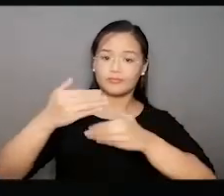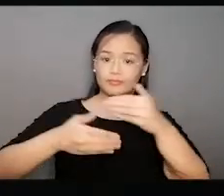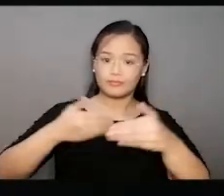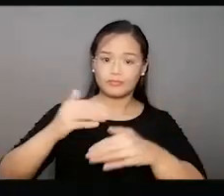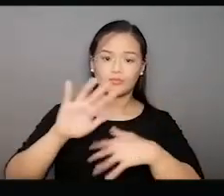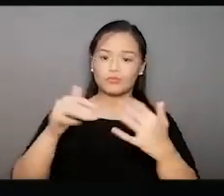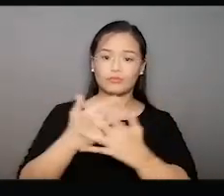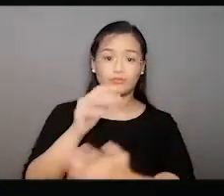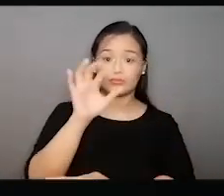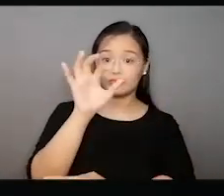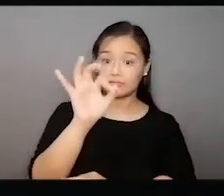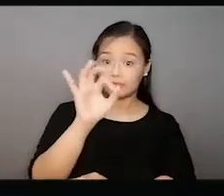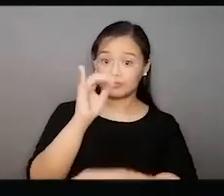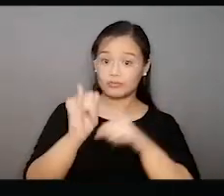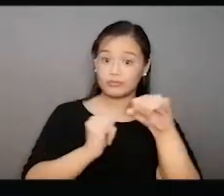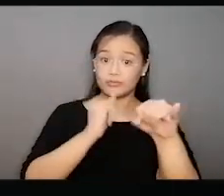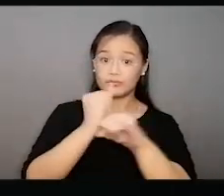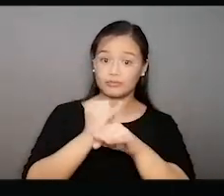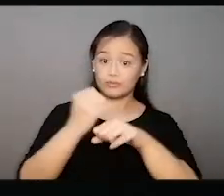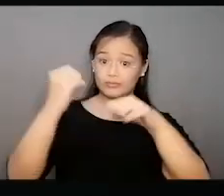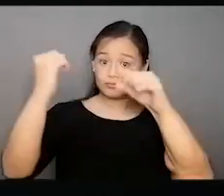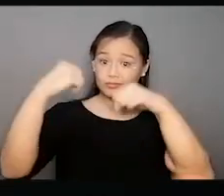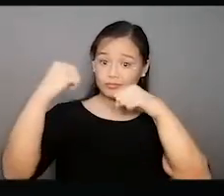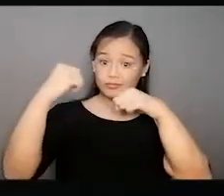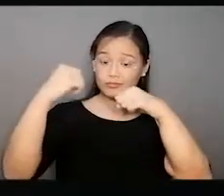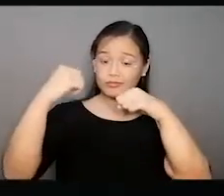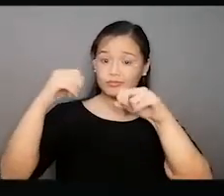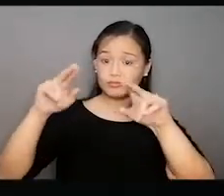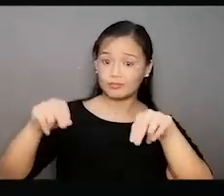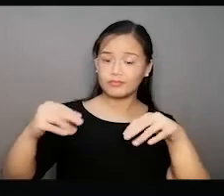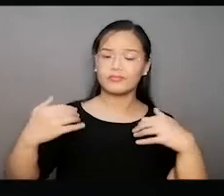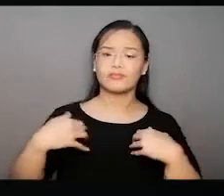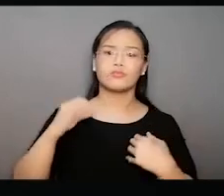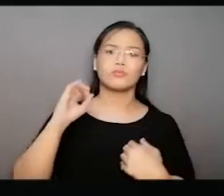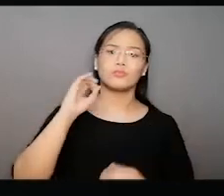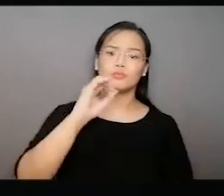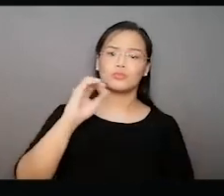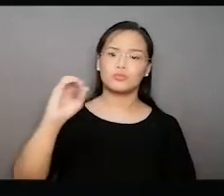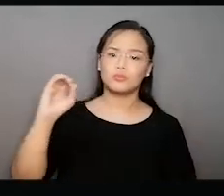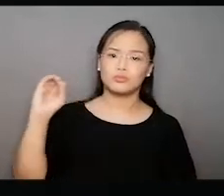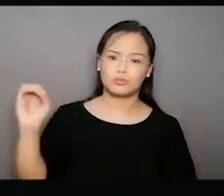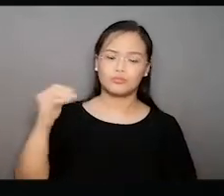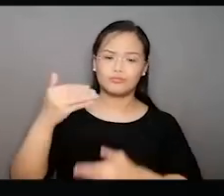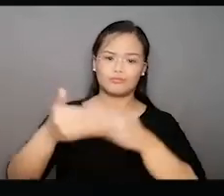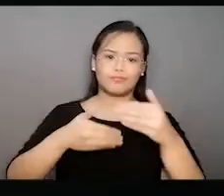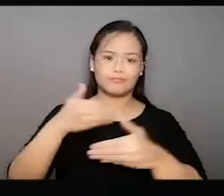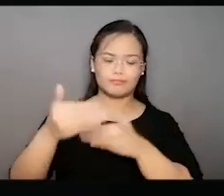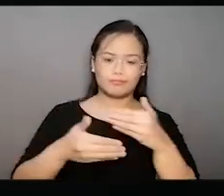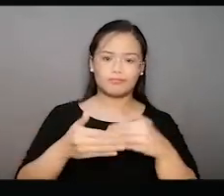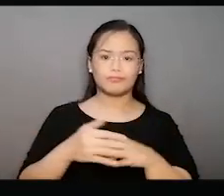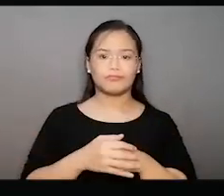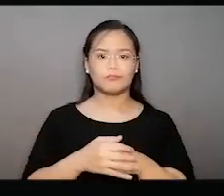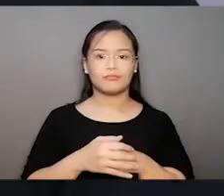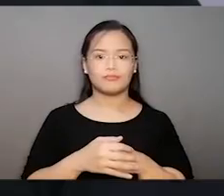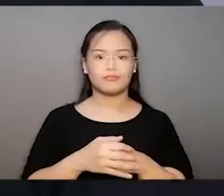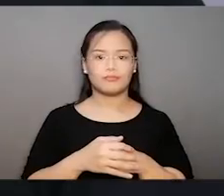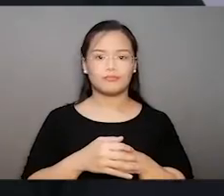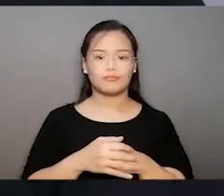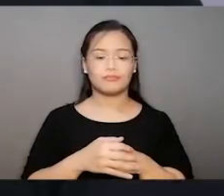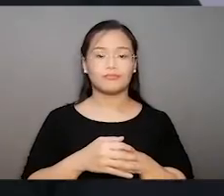rights treaties that I mentioned earlier have its own treaty-based mechanism, which is in the form of a